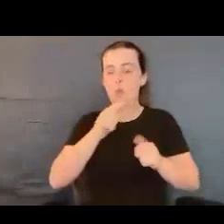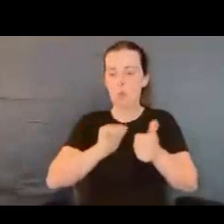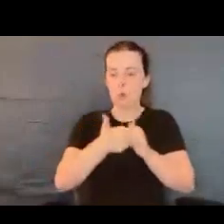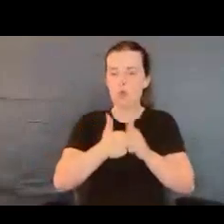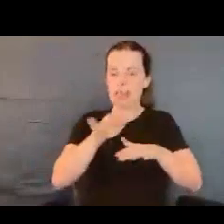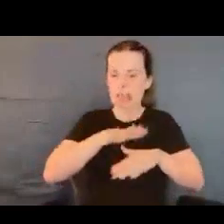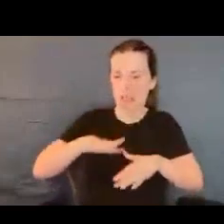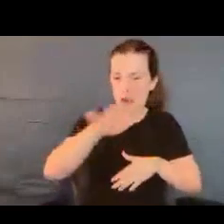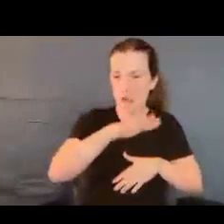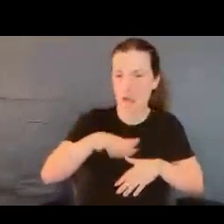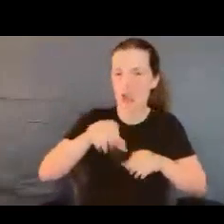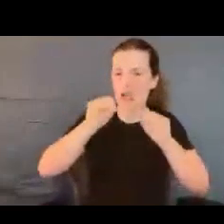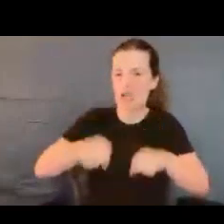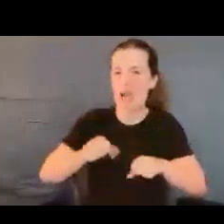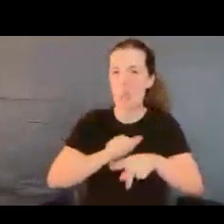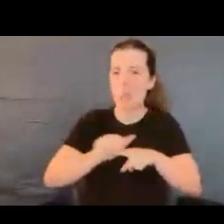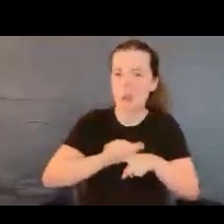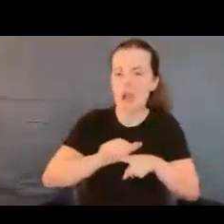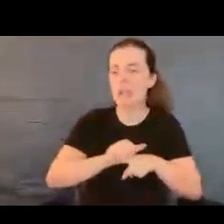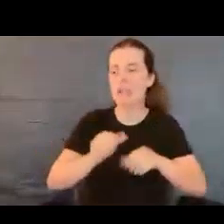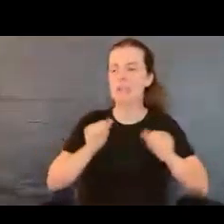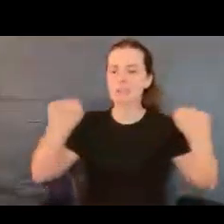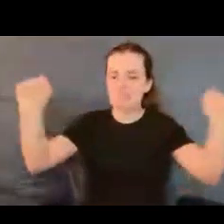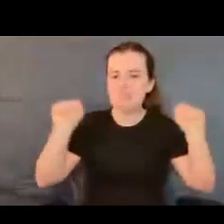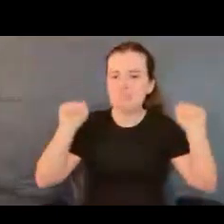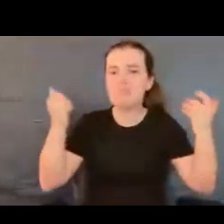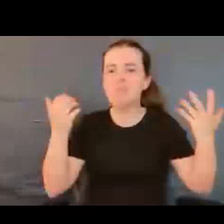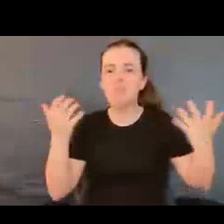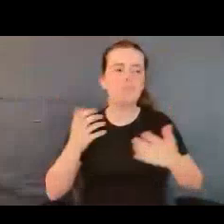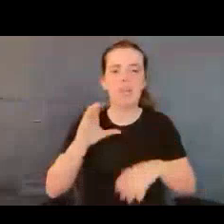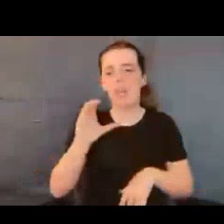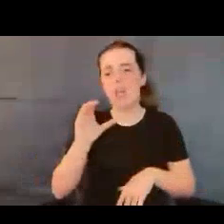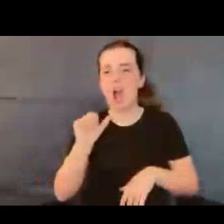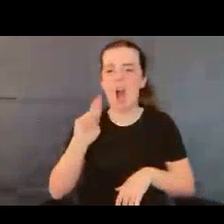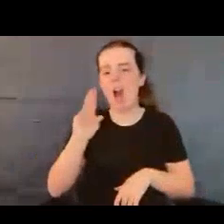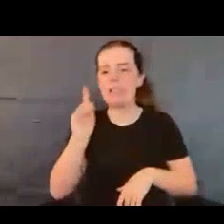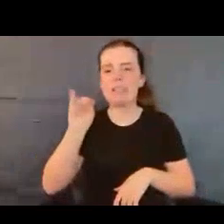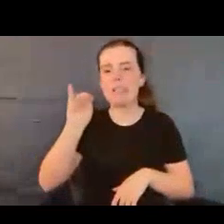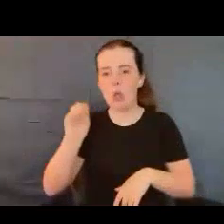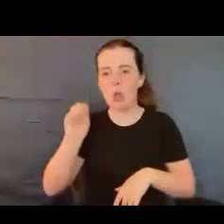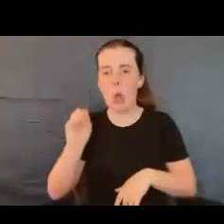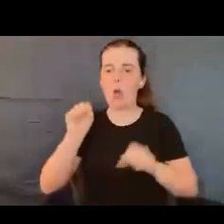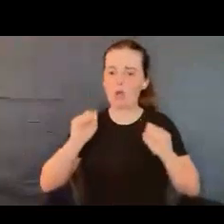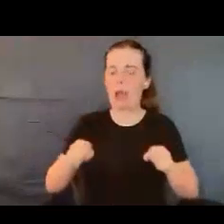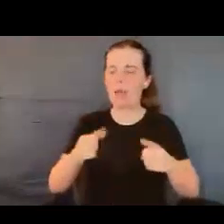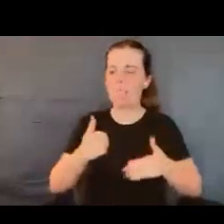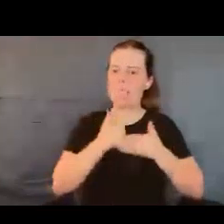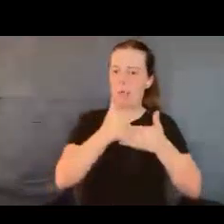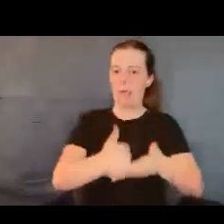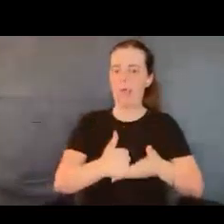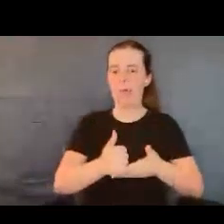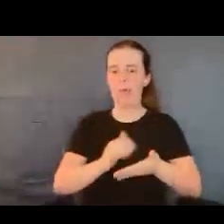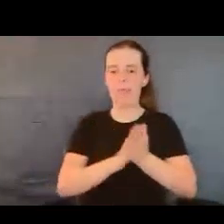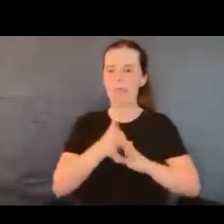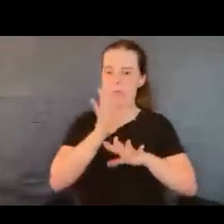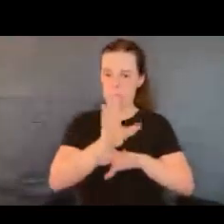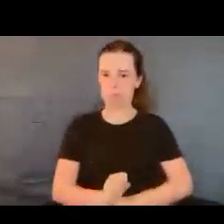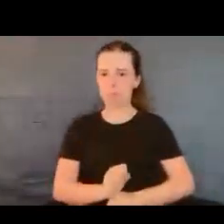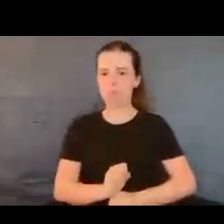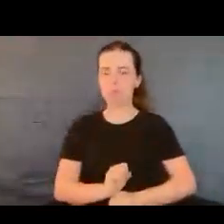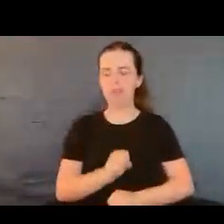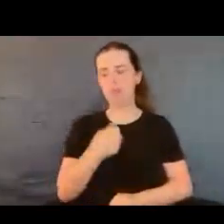recovery, something about getting your heart going, your cardio going at that elevation can trigger a little bit of adaptation to it. So that's one idea.